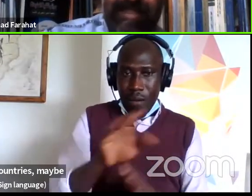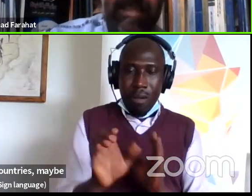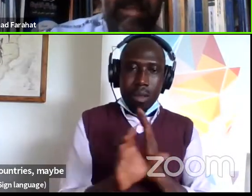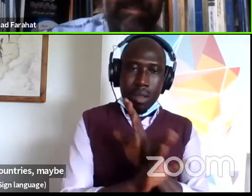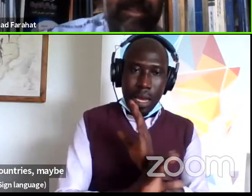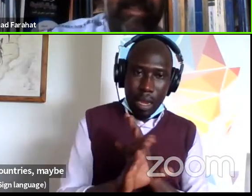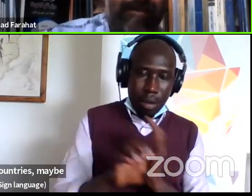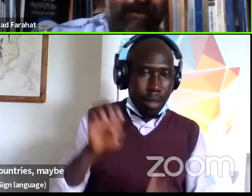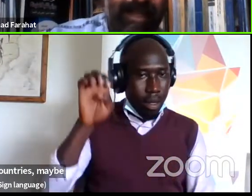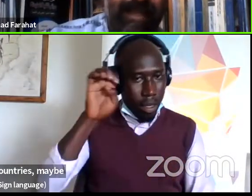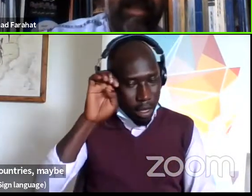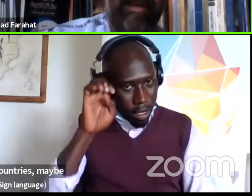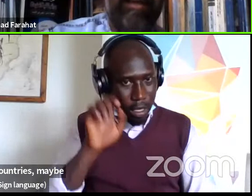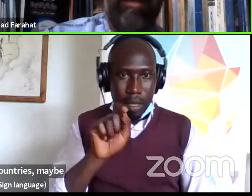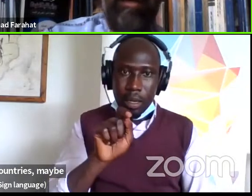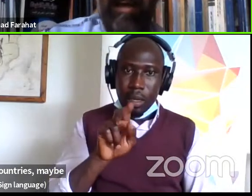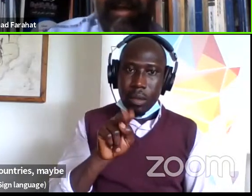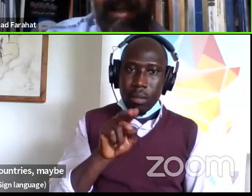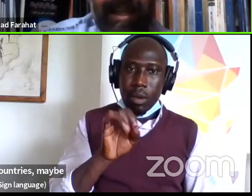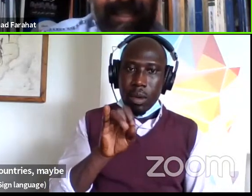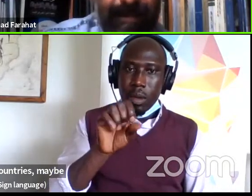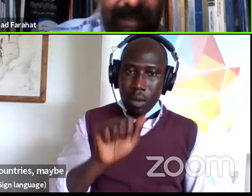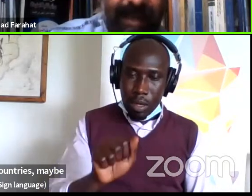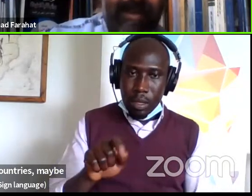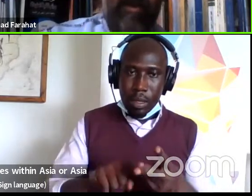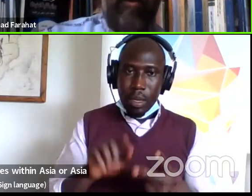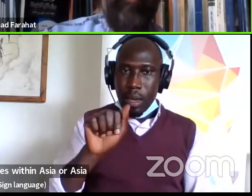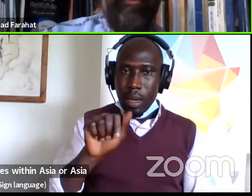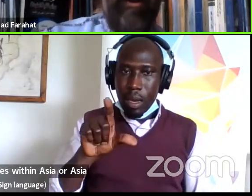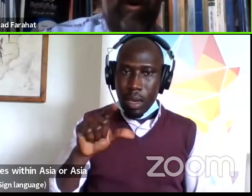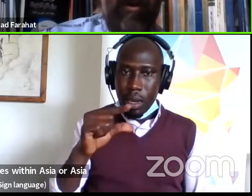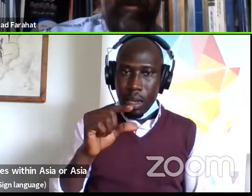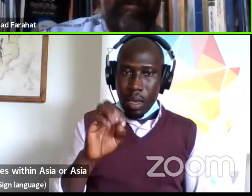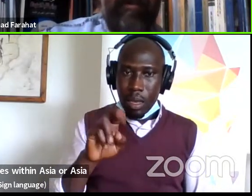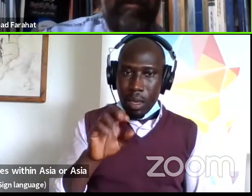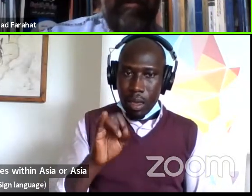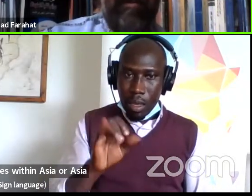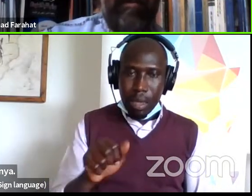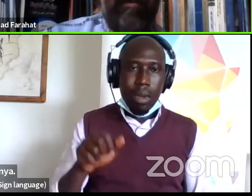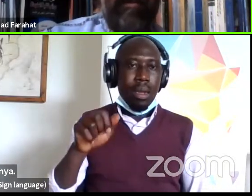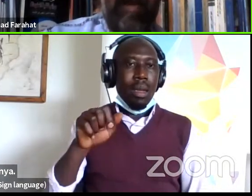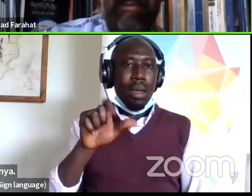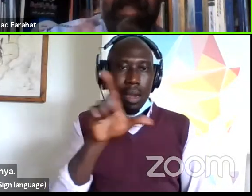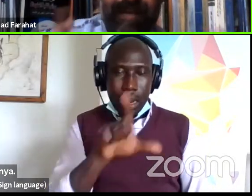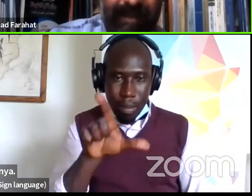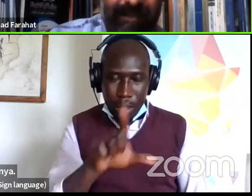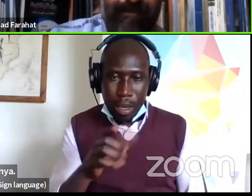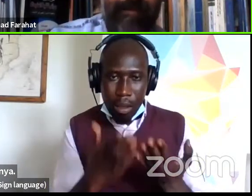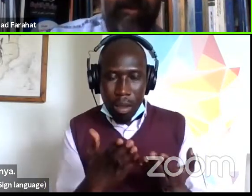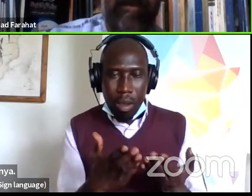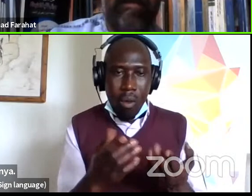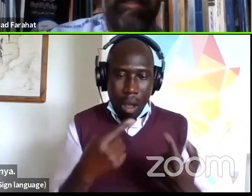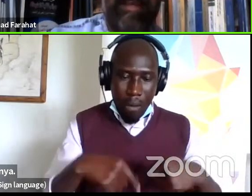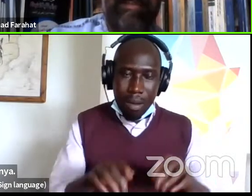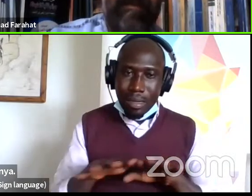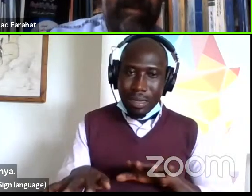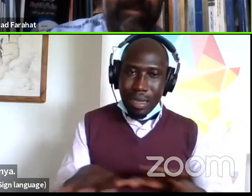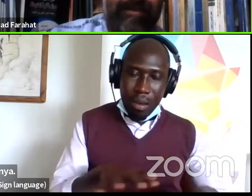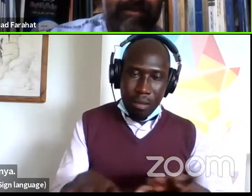Egypt, Tunisia, Algeria, Mauritania, Libya, we all were suffering